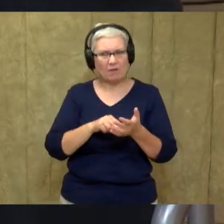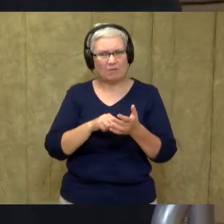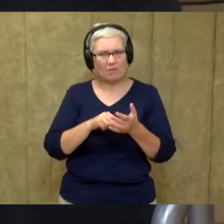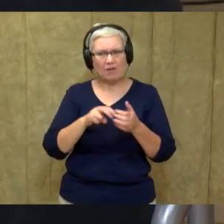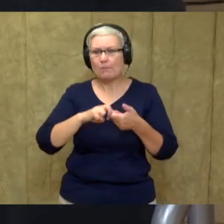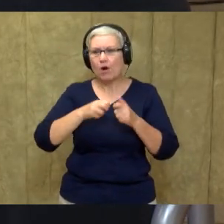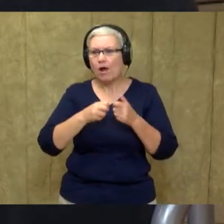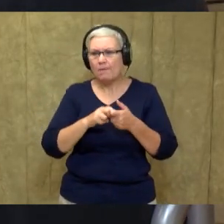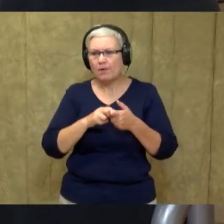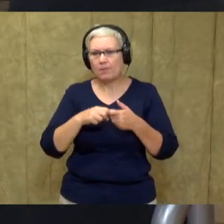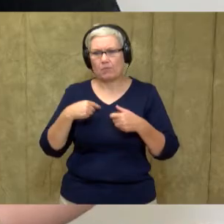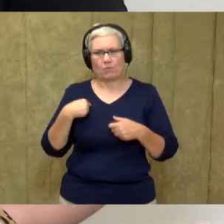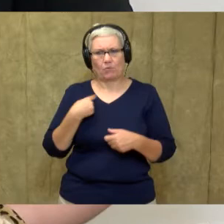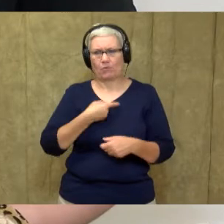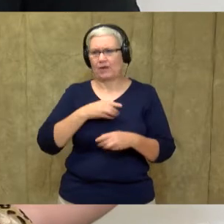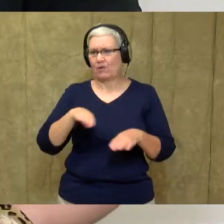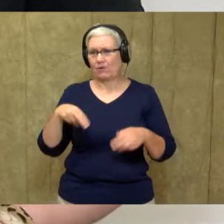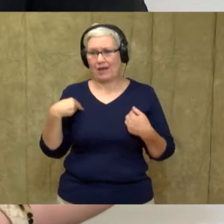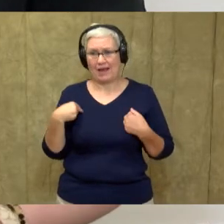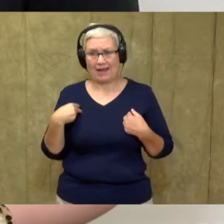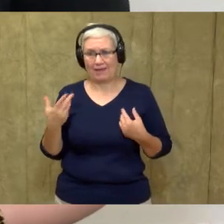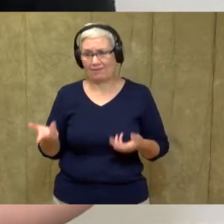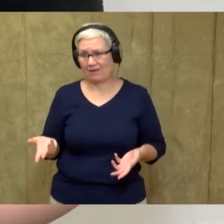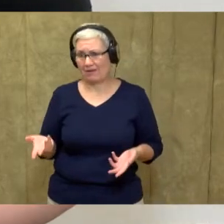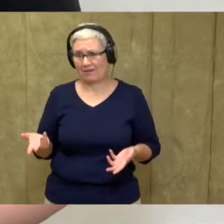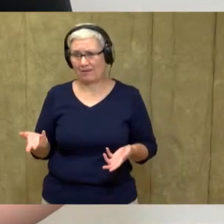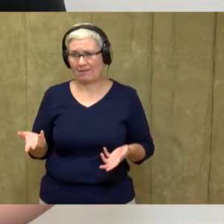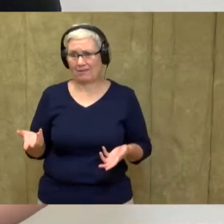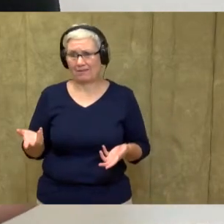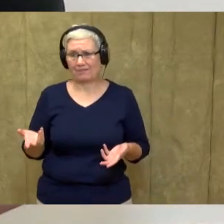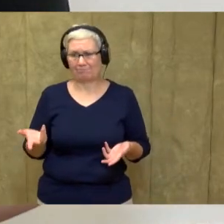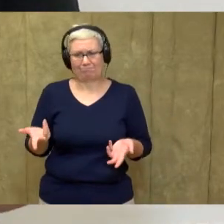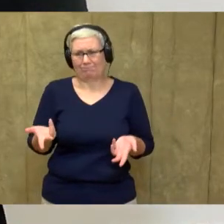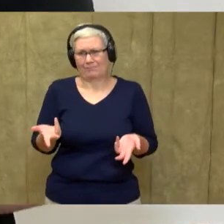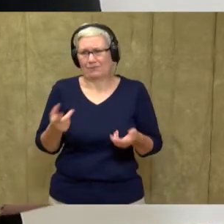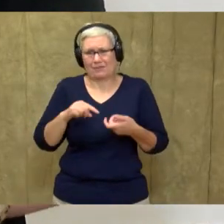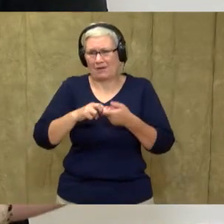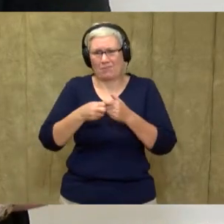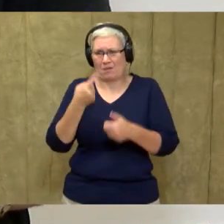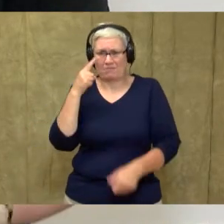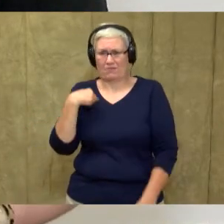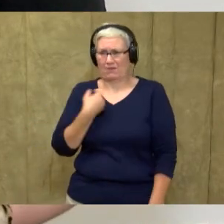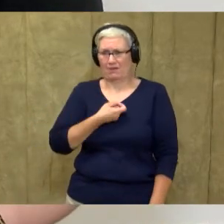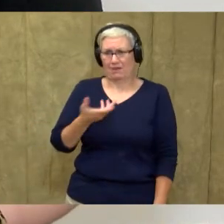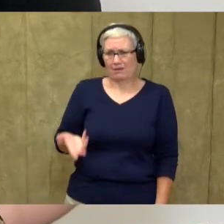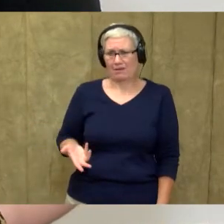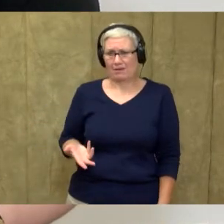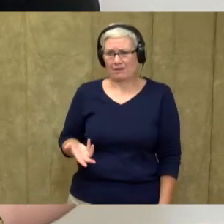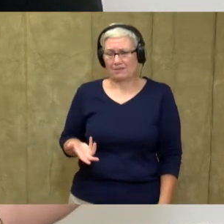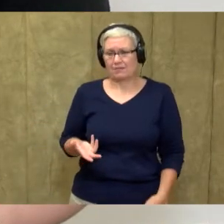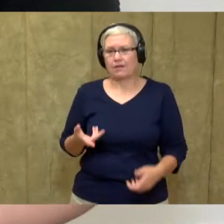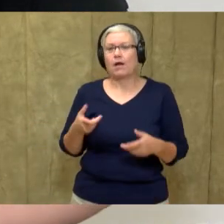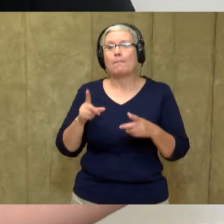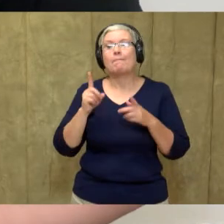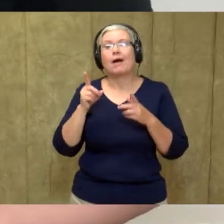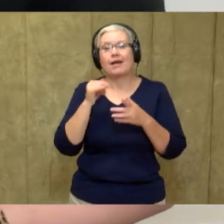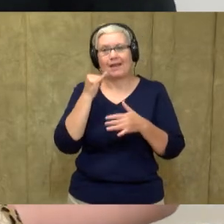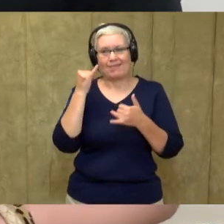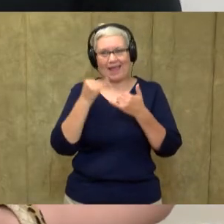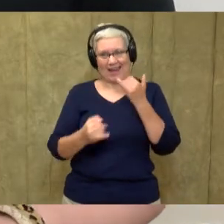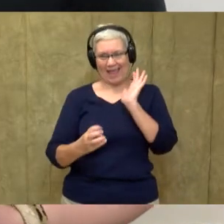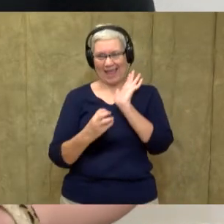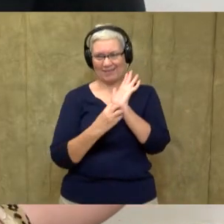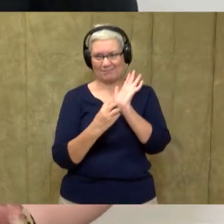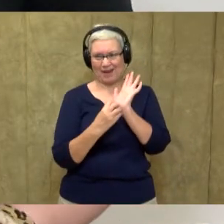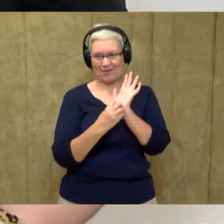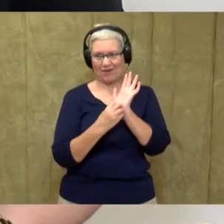from it? And he addresses that, right? Look at how he addresses that in that last paragraph. He says, we